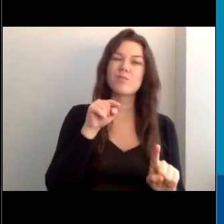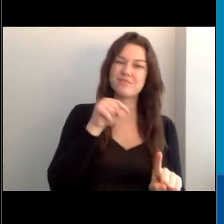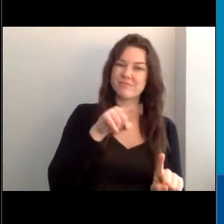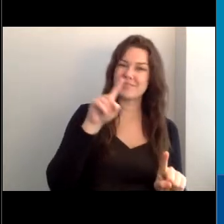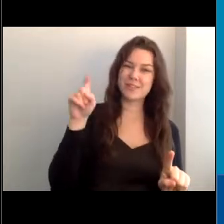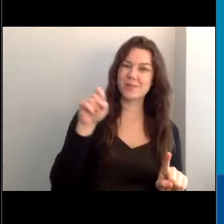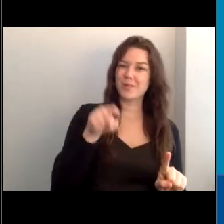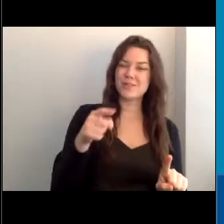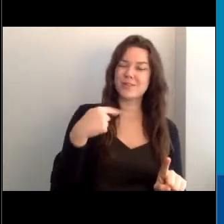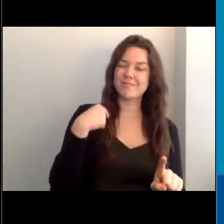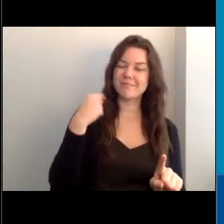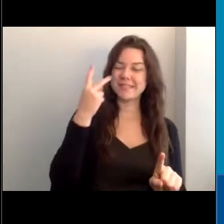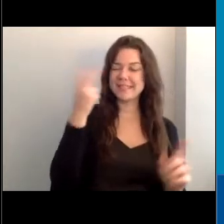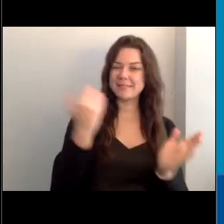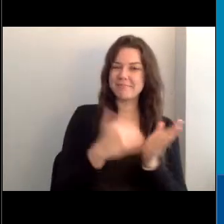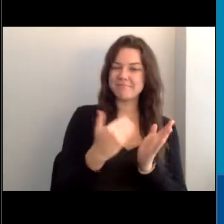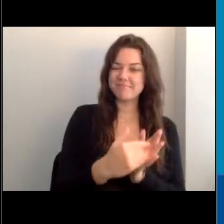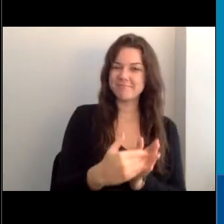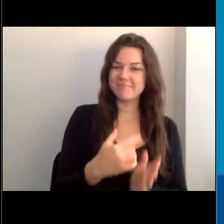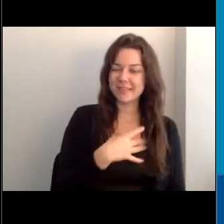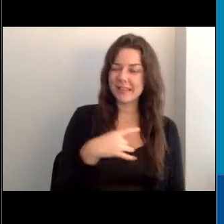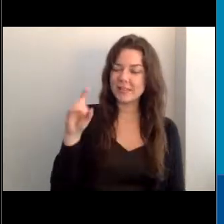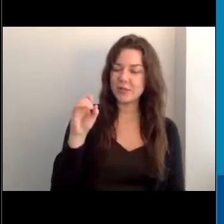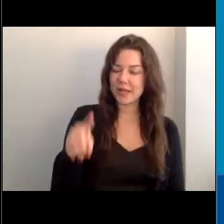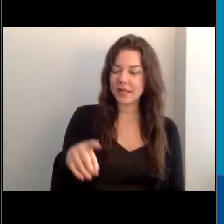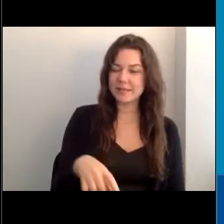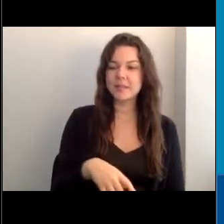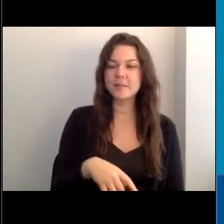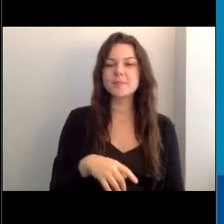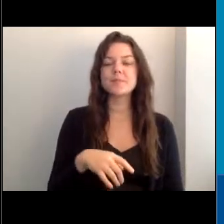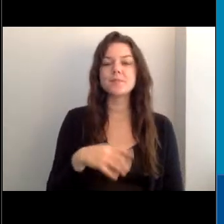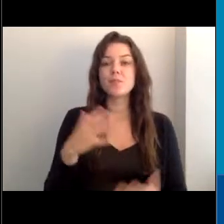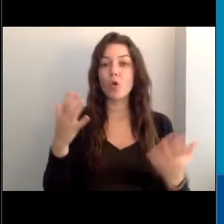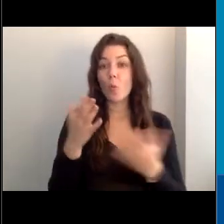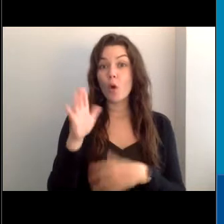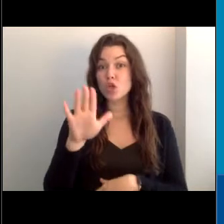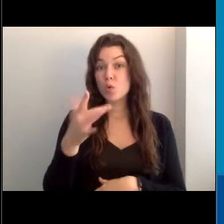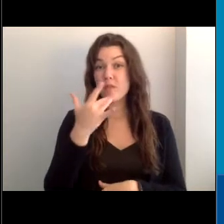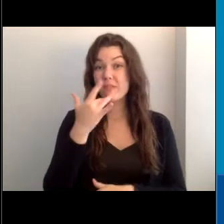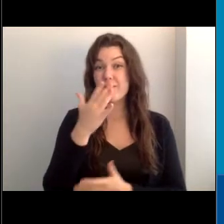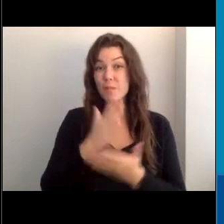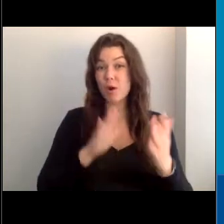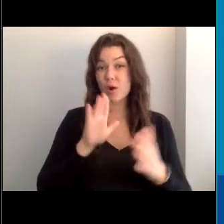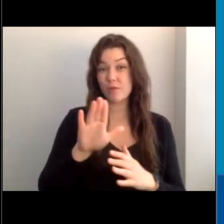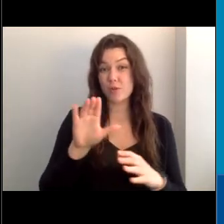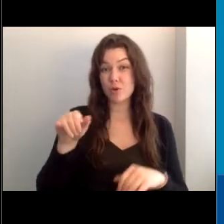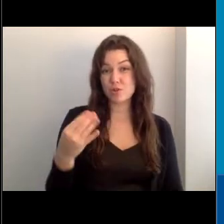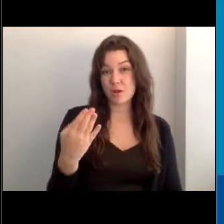I always like to ask it. Laura asks, what is your favorite part of your job?